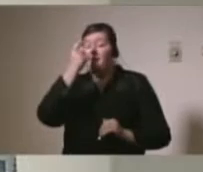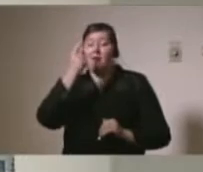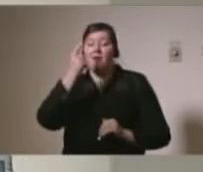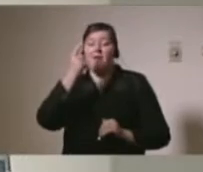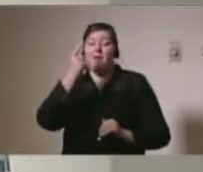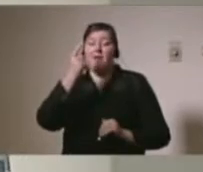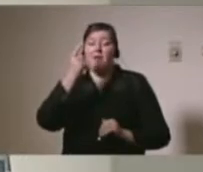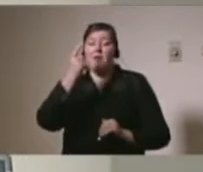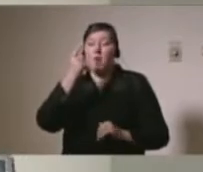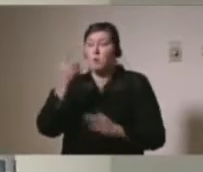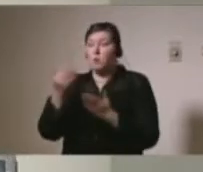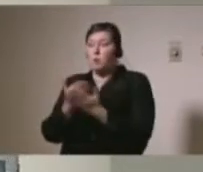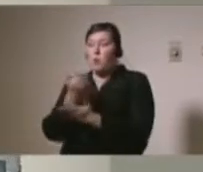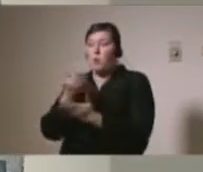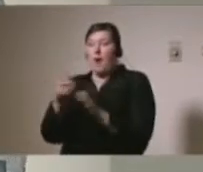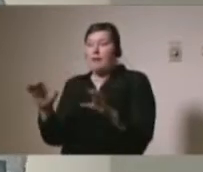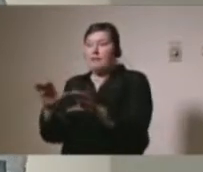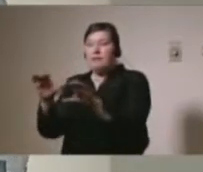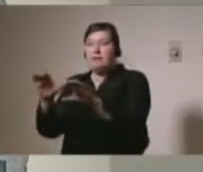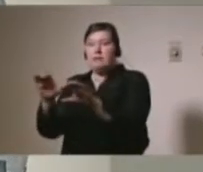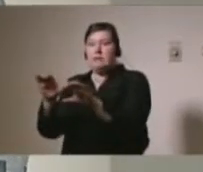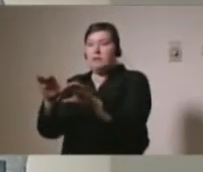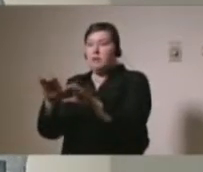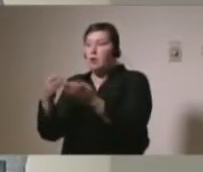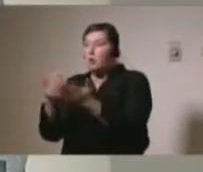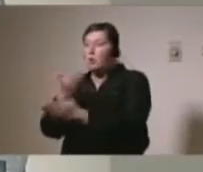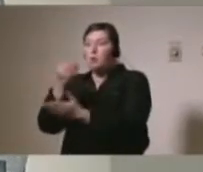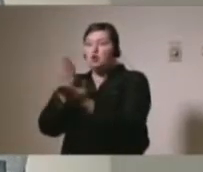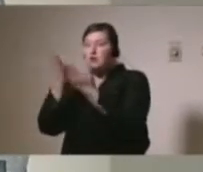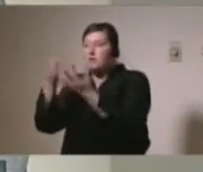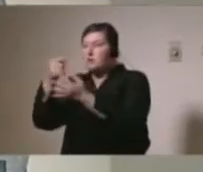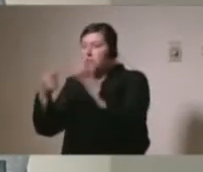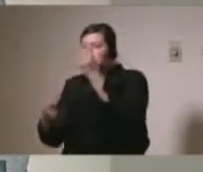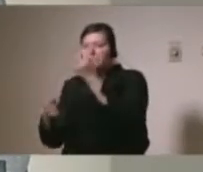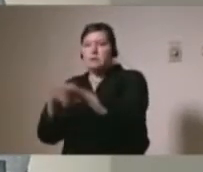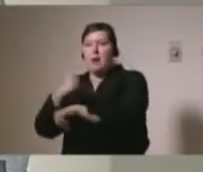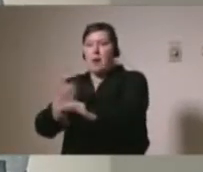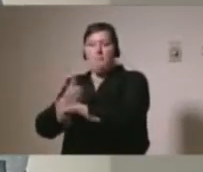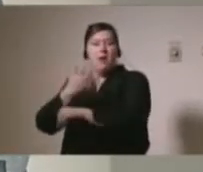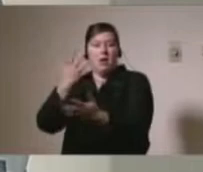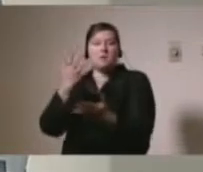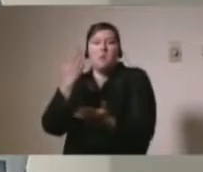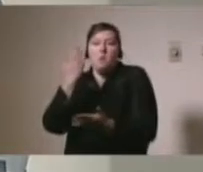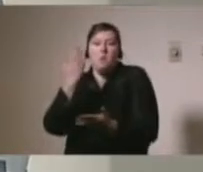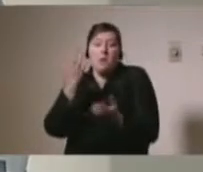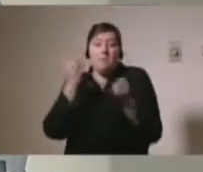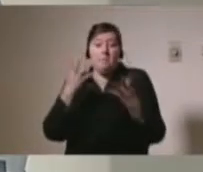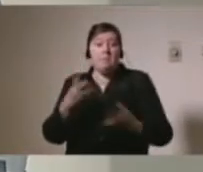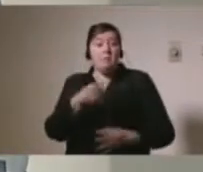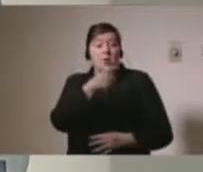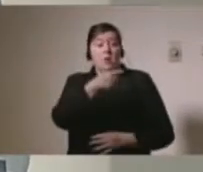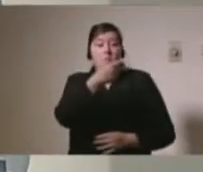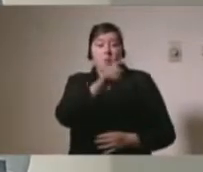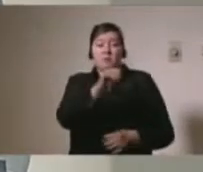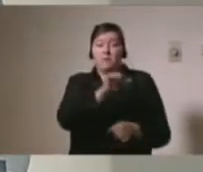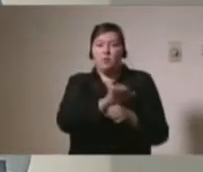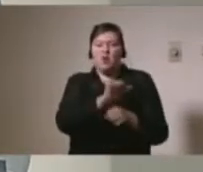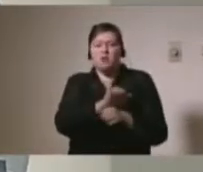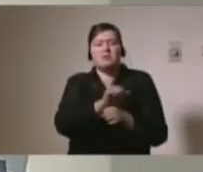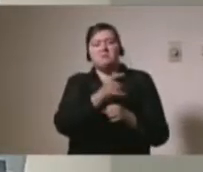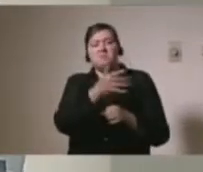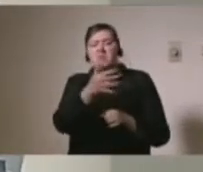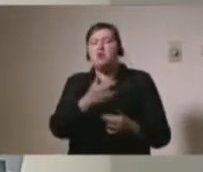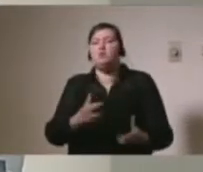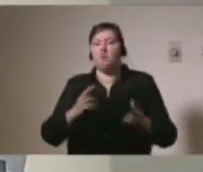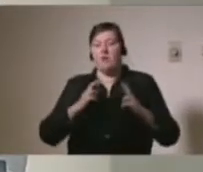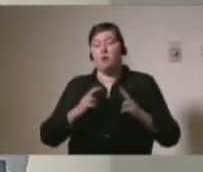by new activities in the banking and financial services. Many workers in the postal service retired,